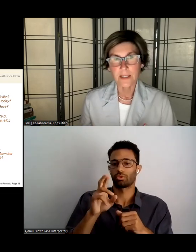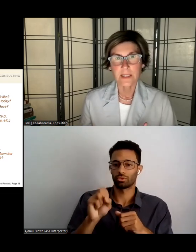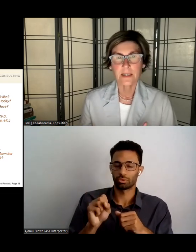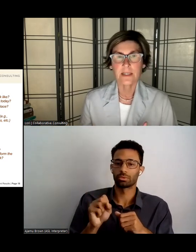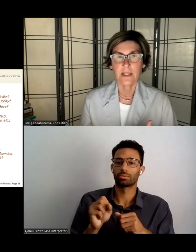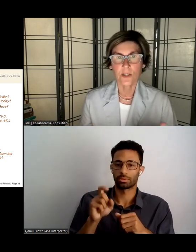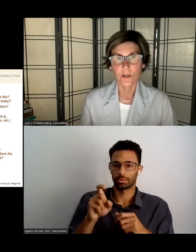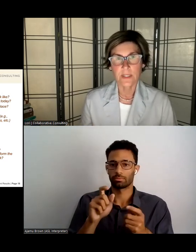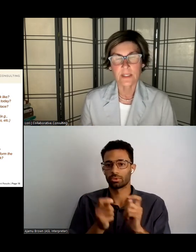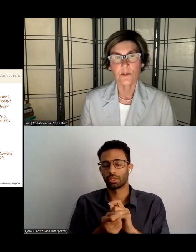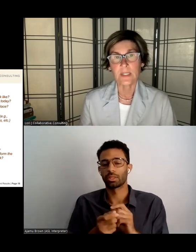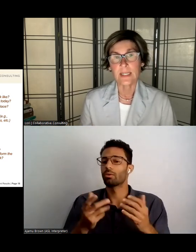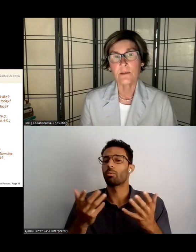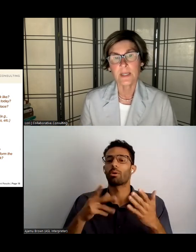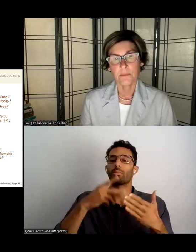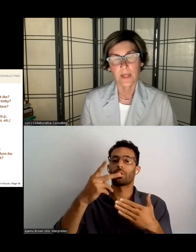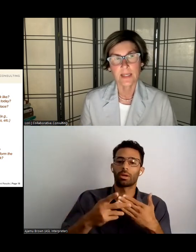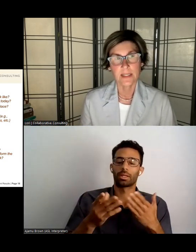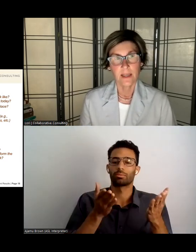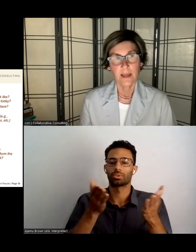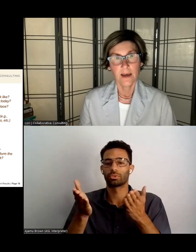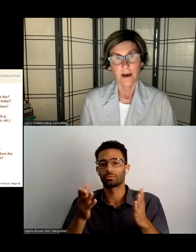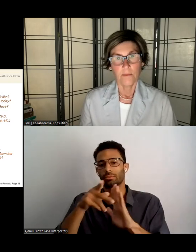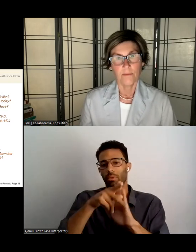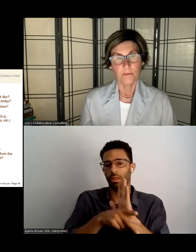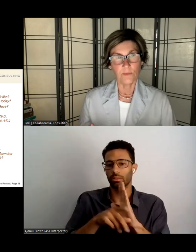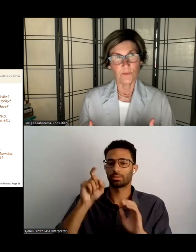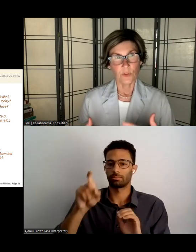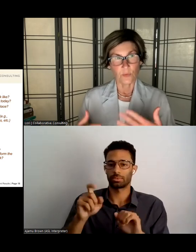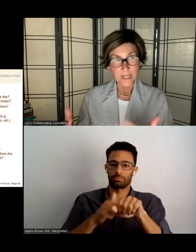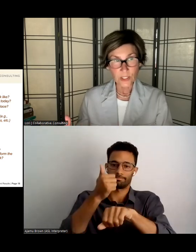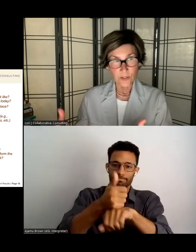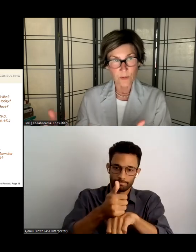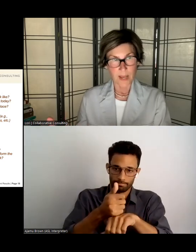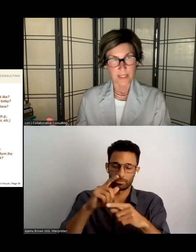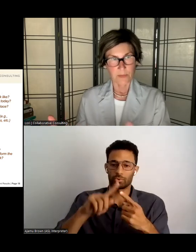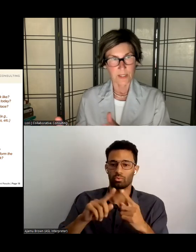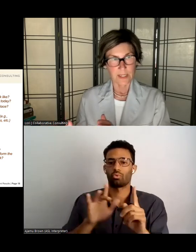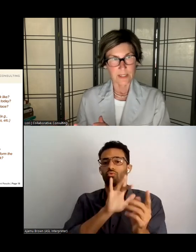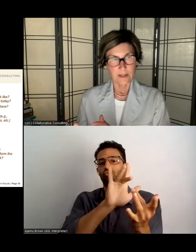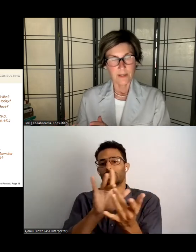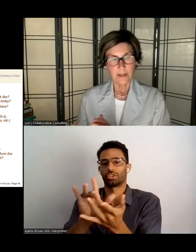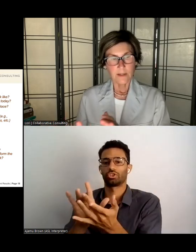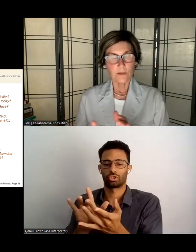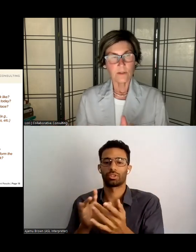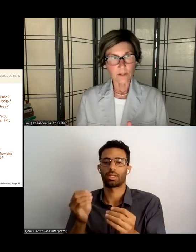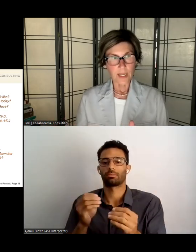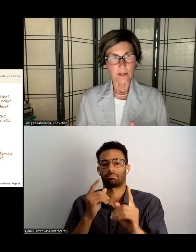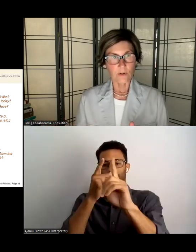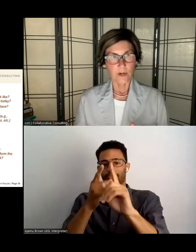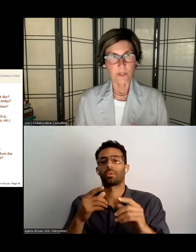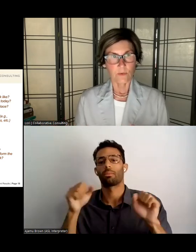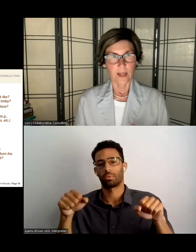and policies and services would need to be in place to reach those possibilities? The